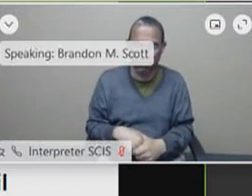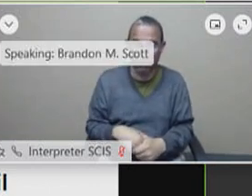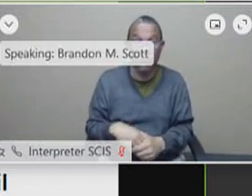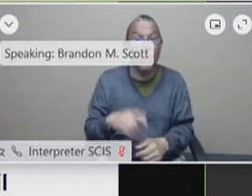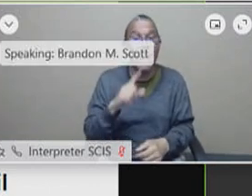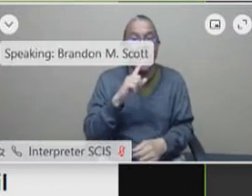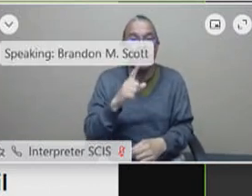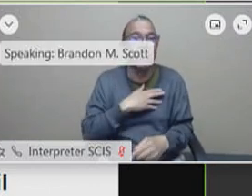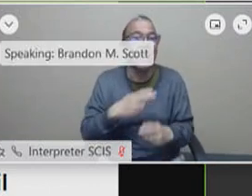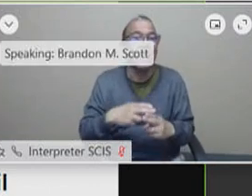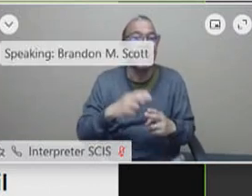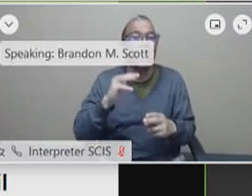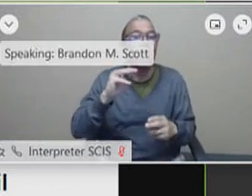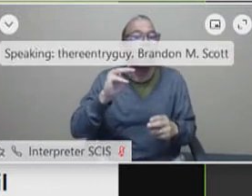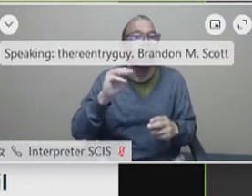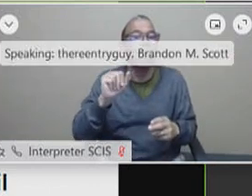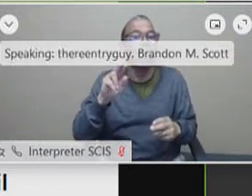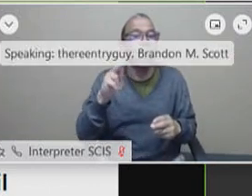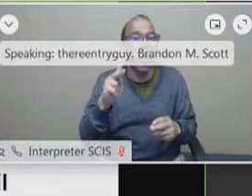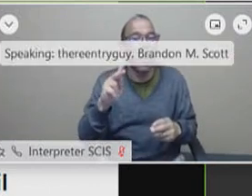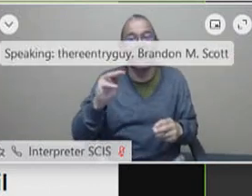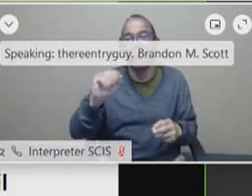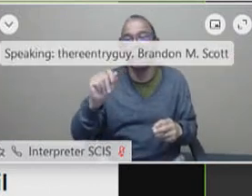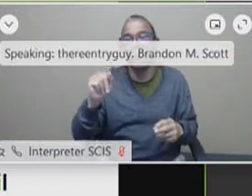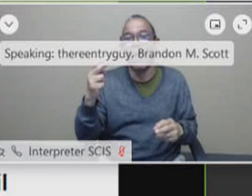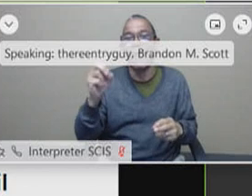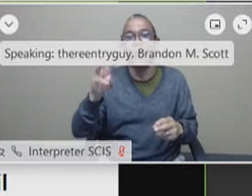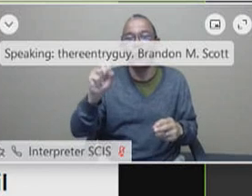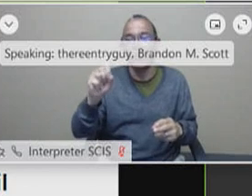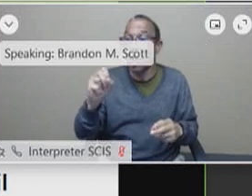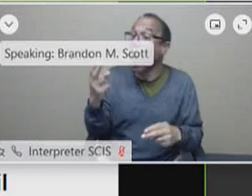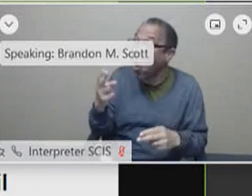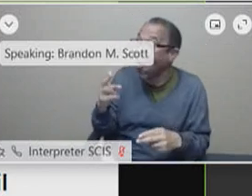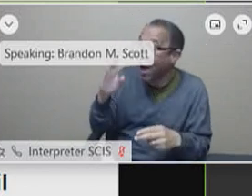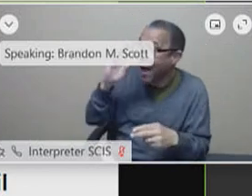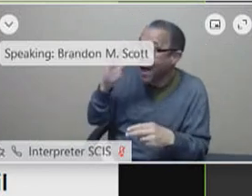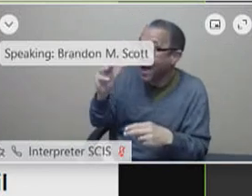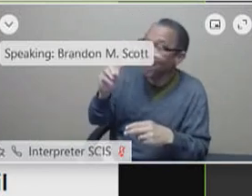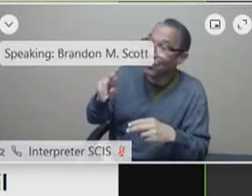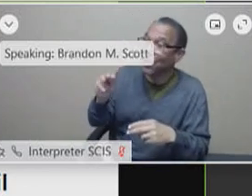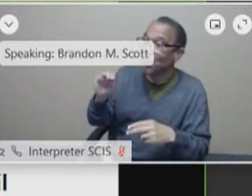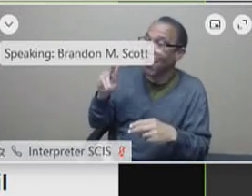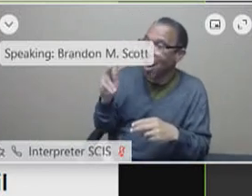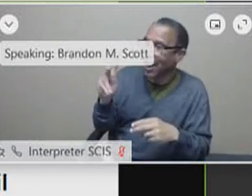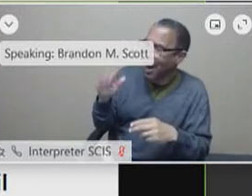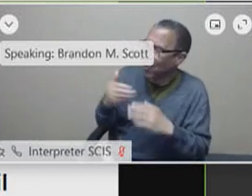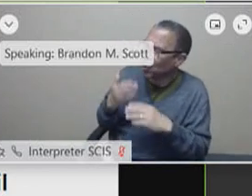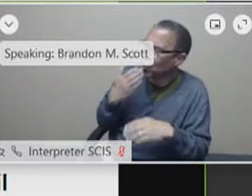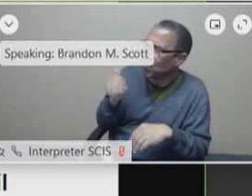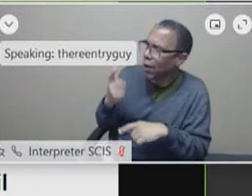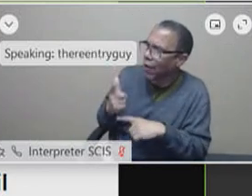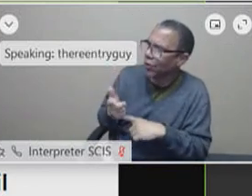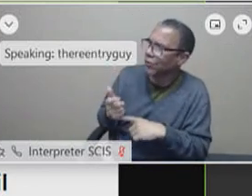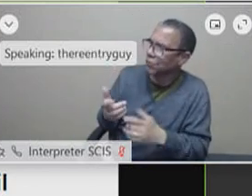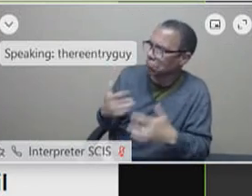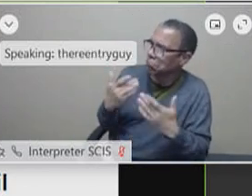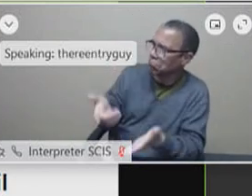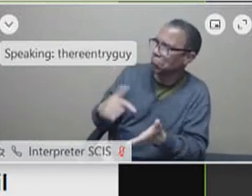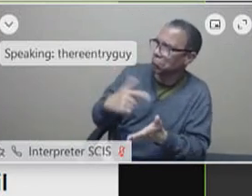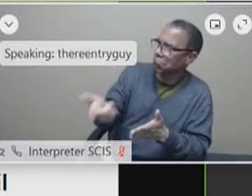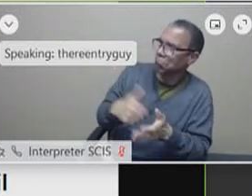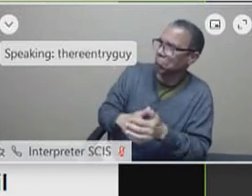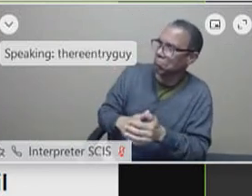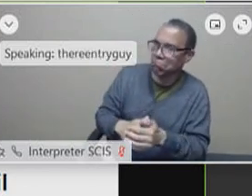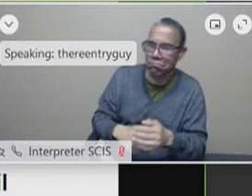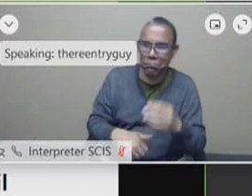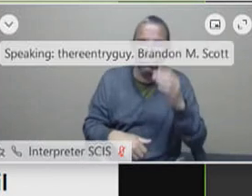Mark Matthews. Oh, hey, Mr. Mark. How are you, good brother? The floor is yours. I'm just fine. Thank you all. Thank you.